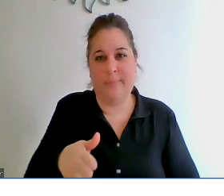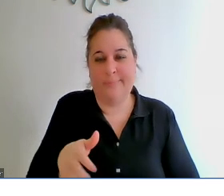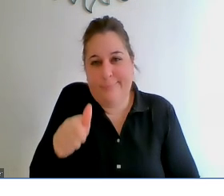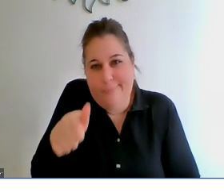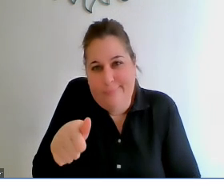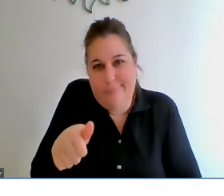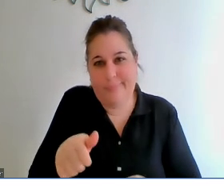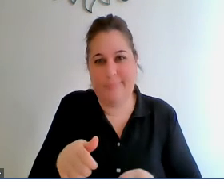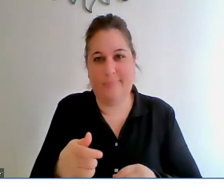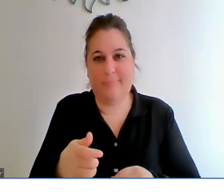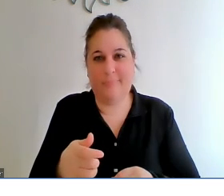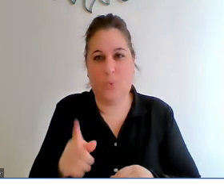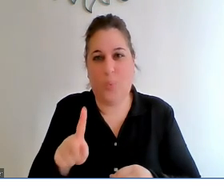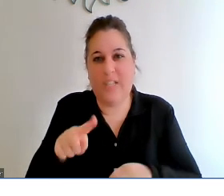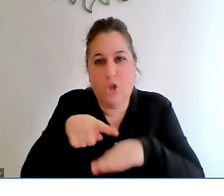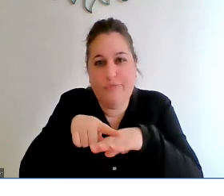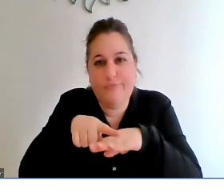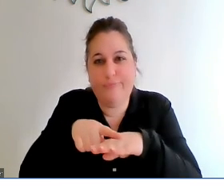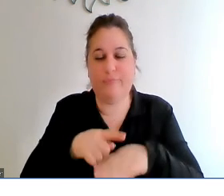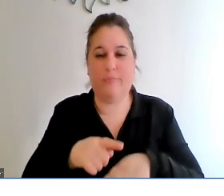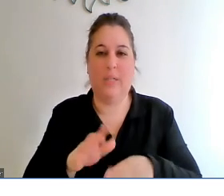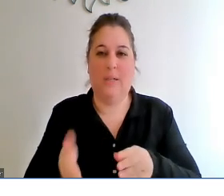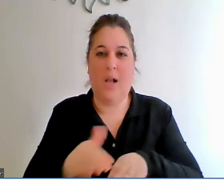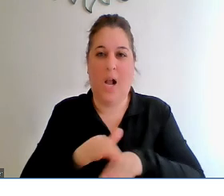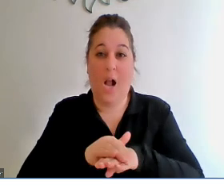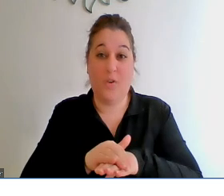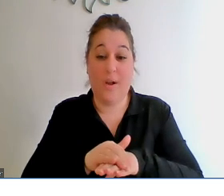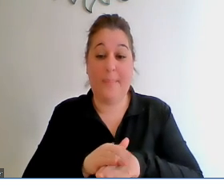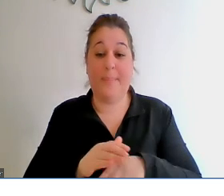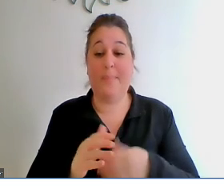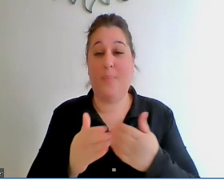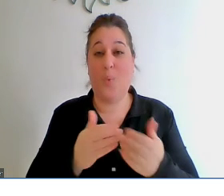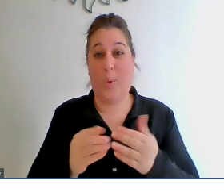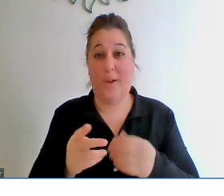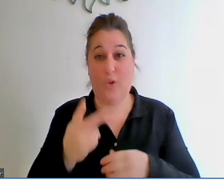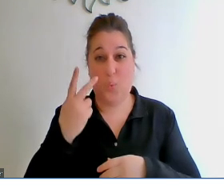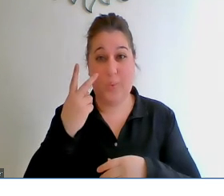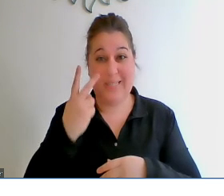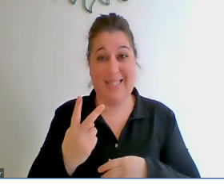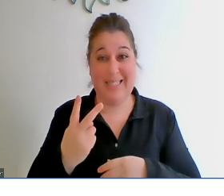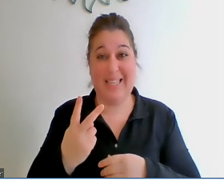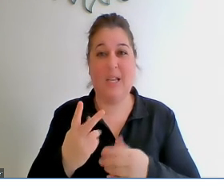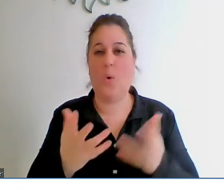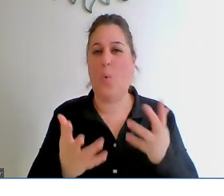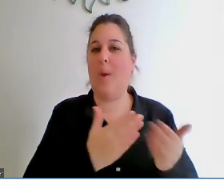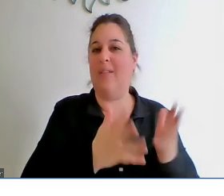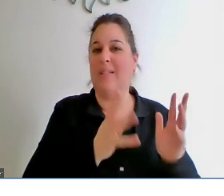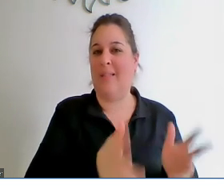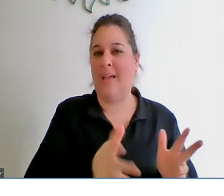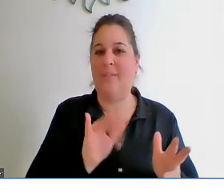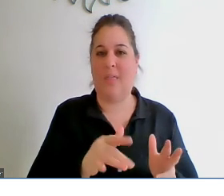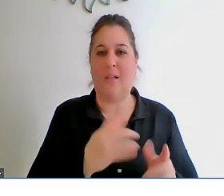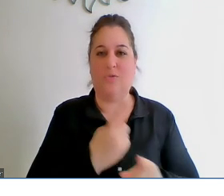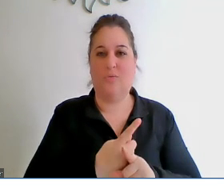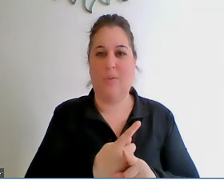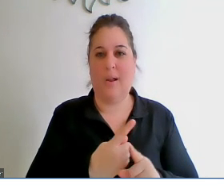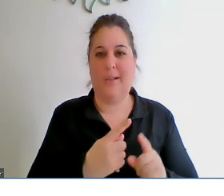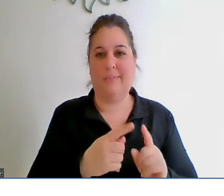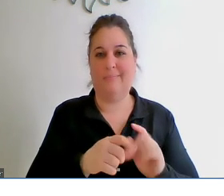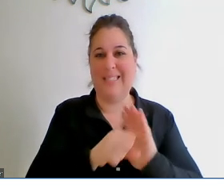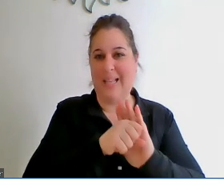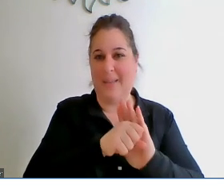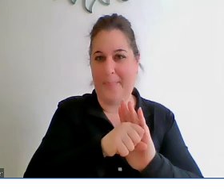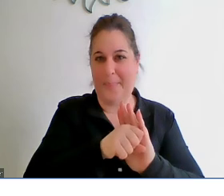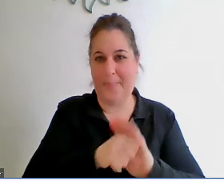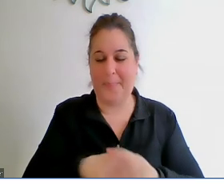positive. So put your finger, pretend this is my finger. I'm going to put it over a negative and a positive. Cover those up. I'm left with a negative. Well,